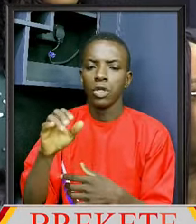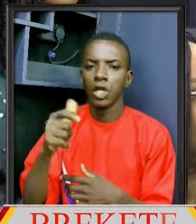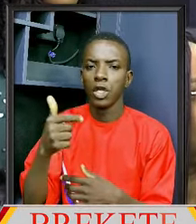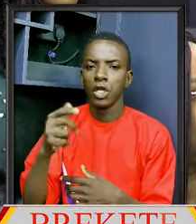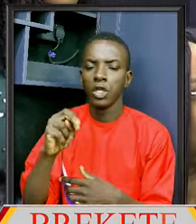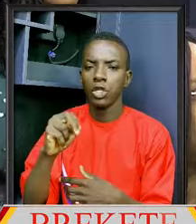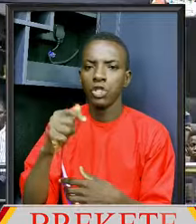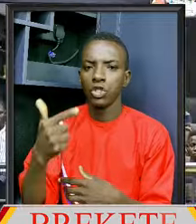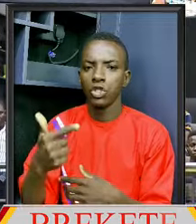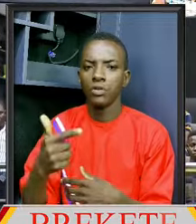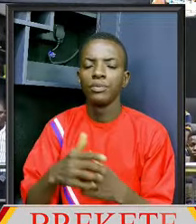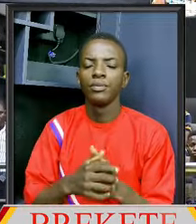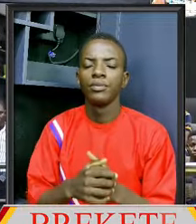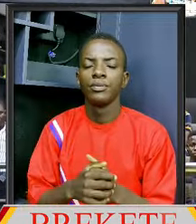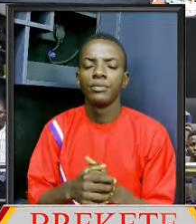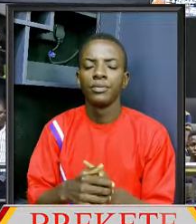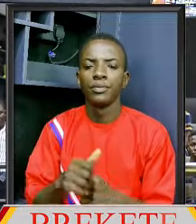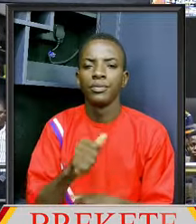www.ifanyi.org.ng.